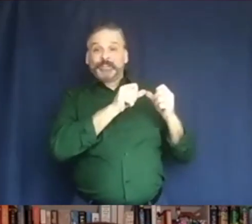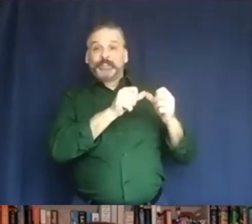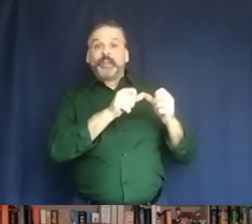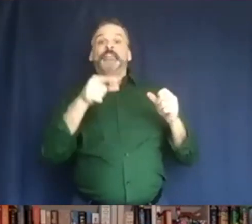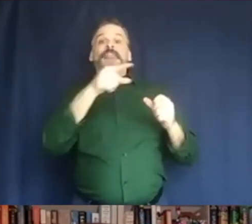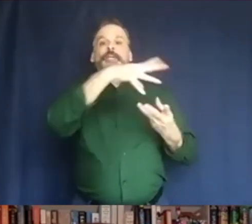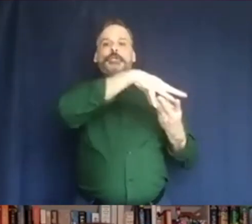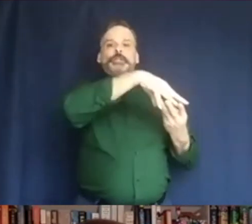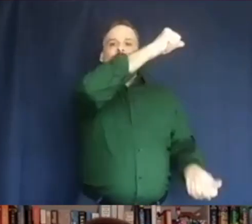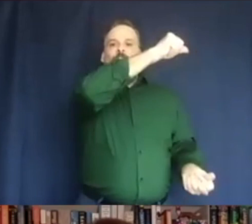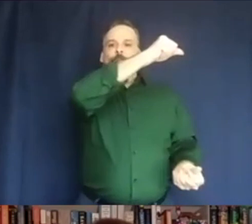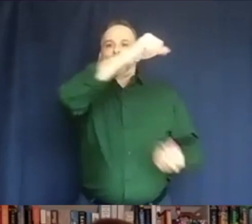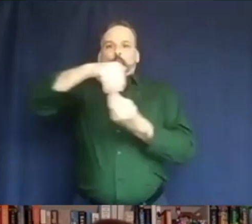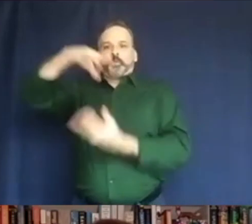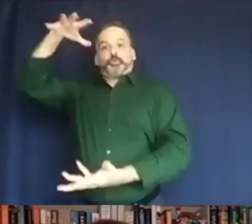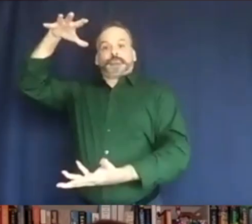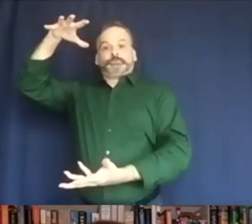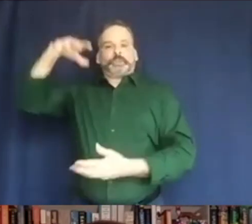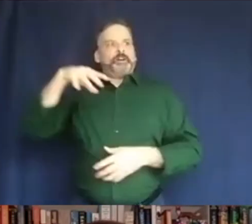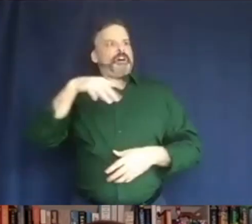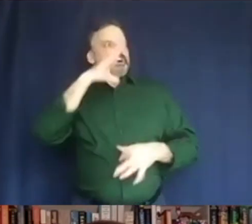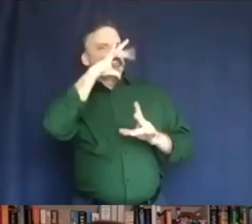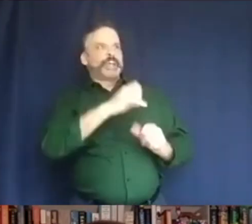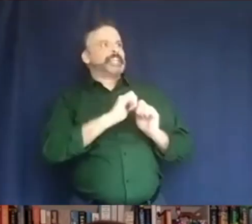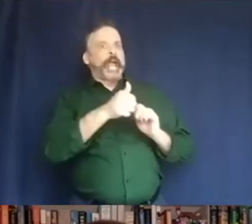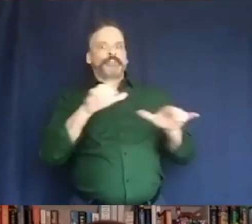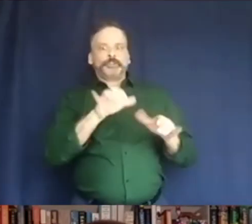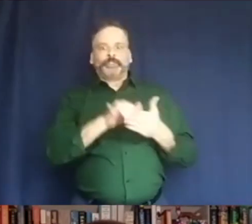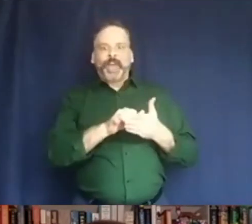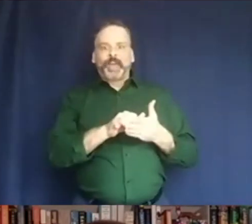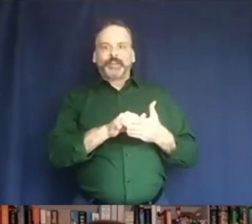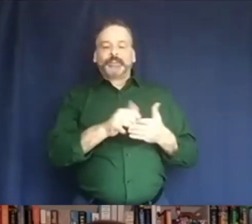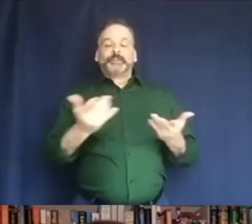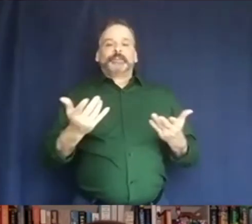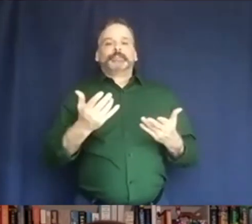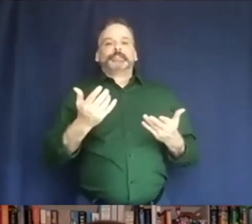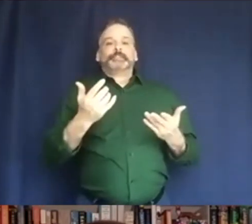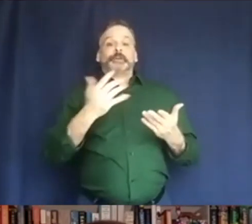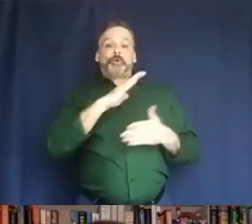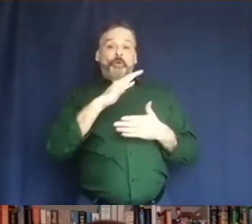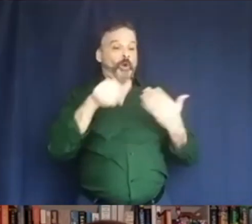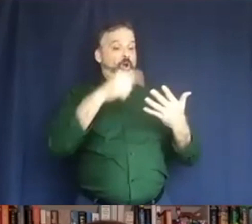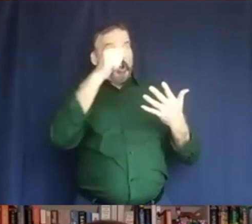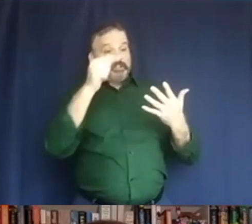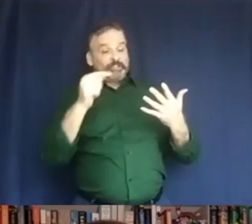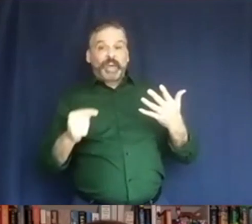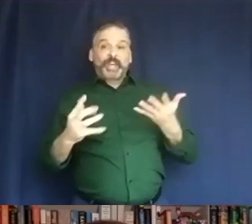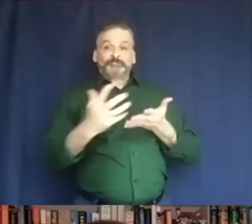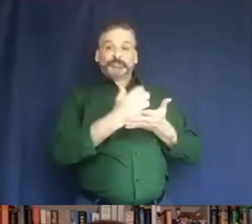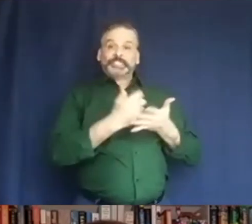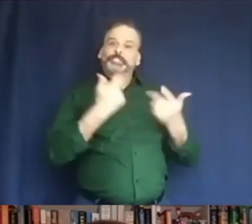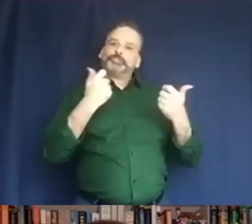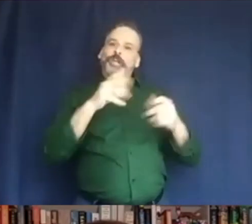teleport. And I was like, wow, that's fascinating. Okay, how did they manage that? And so, you know, I took all of that stuff and then kind of tried to incorporate